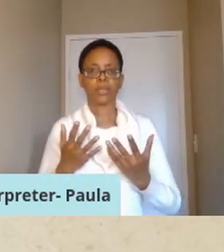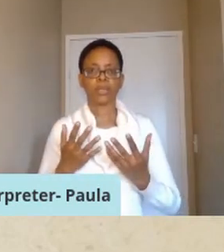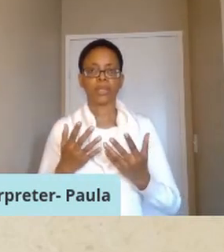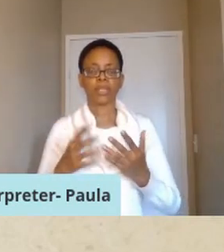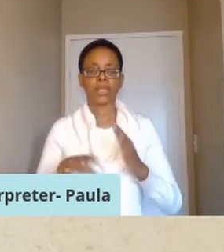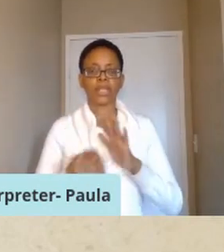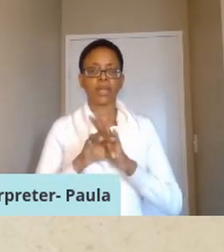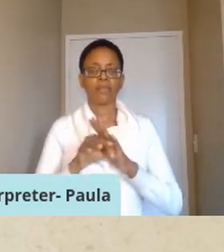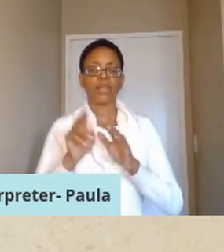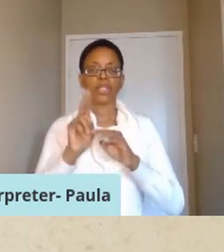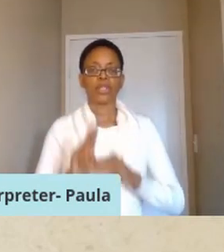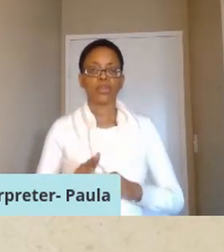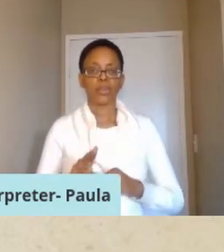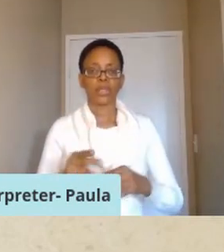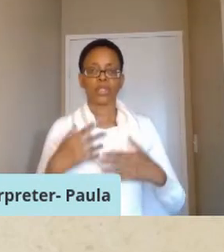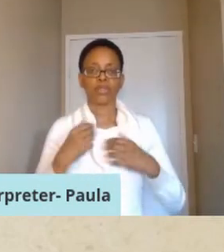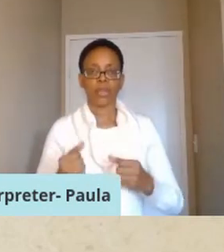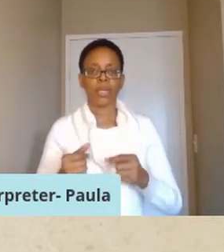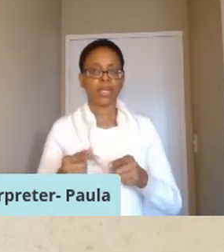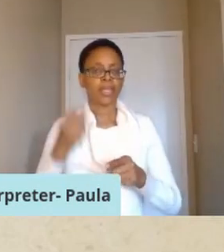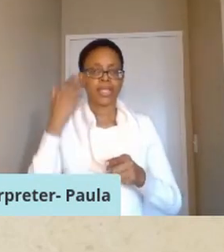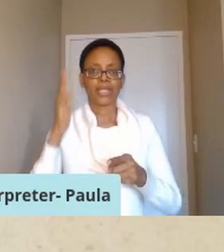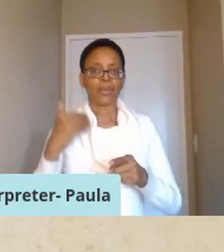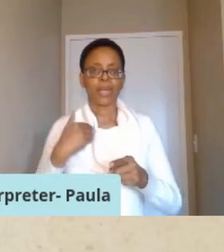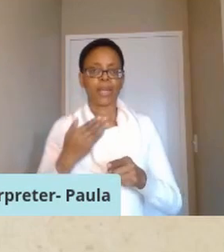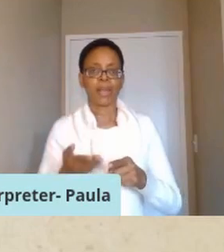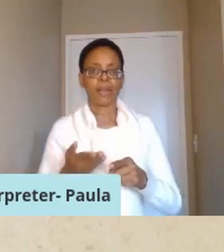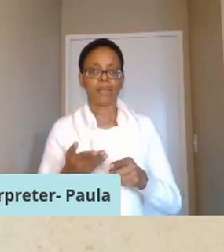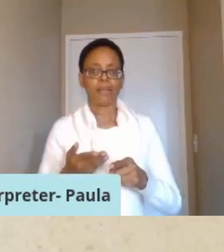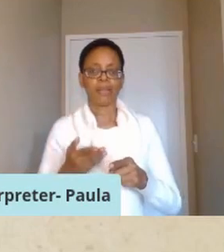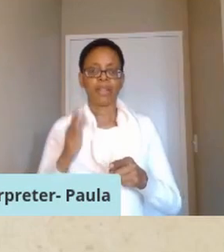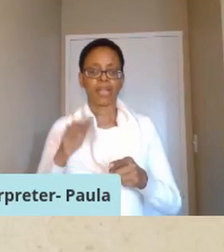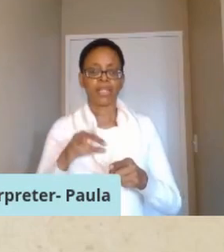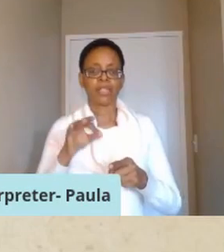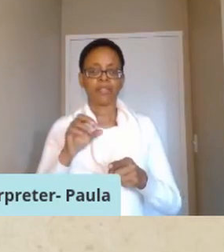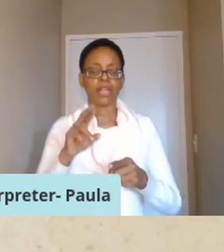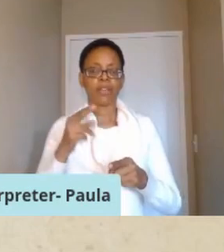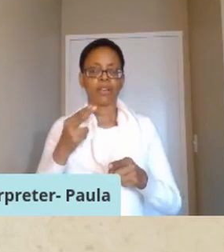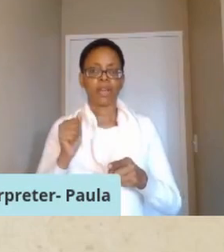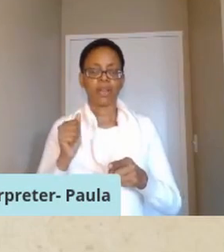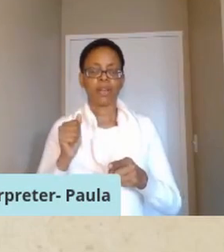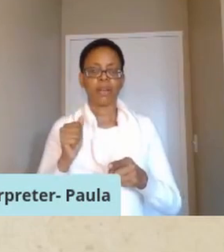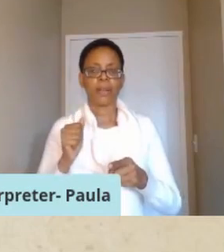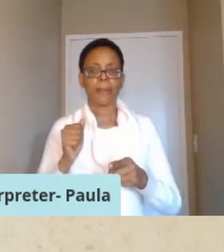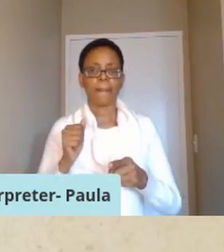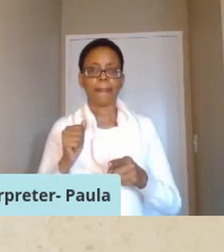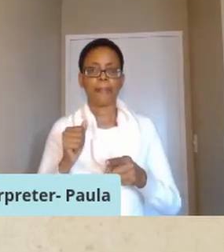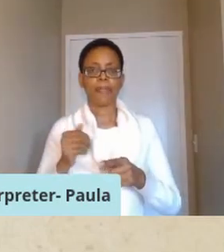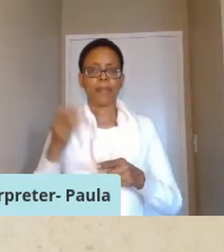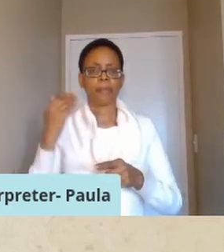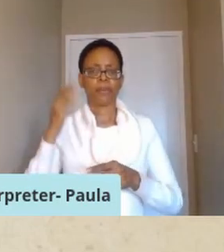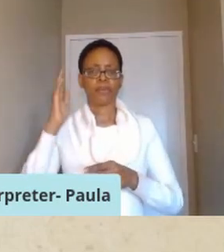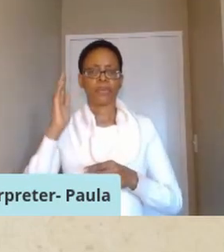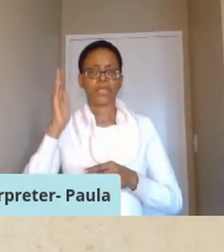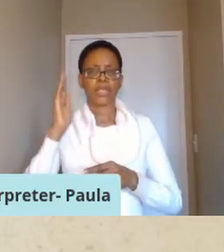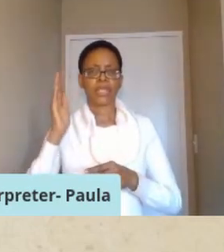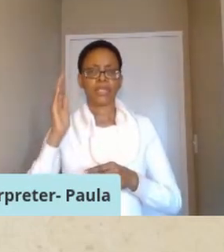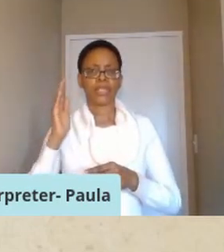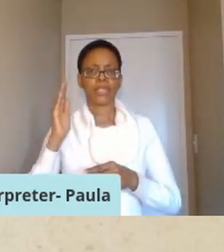strength. Because as it was mentioned during the previous presentation, that Allah created in human